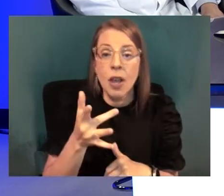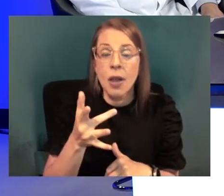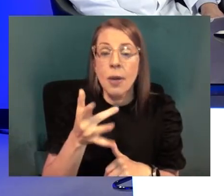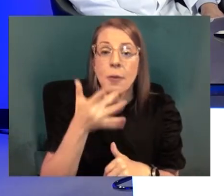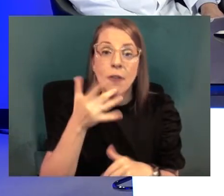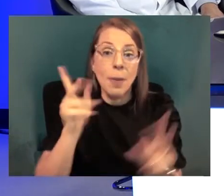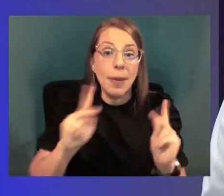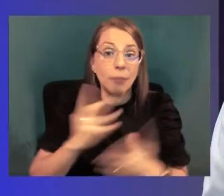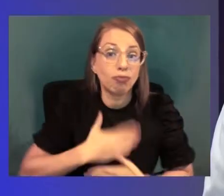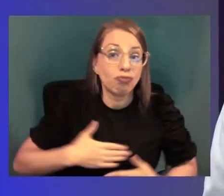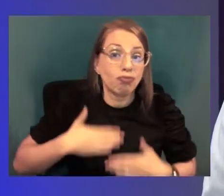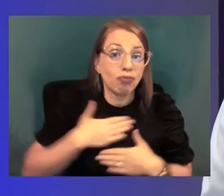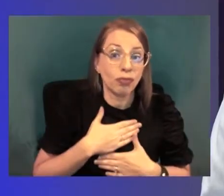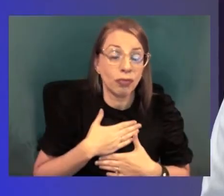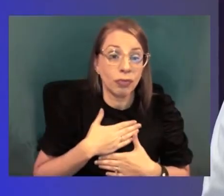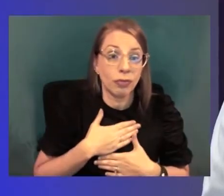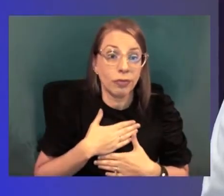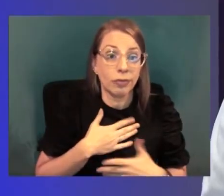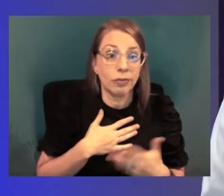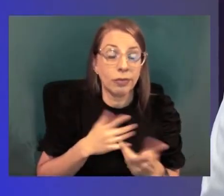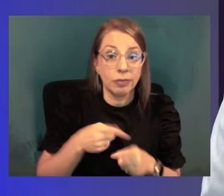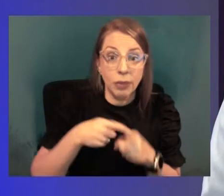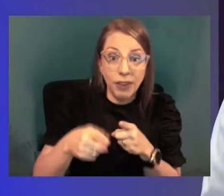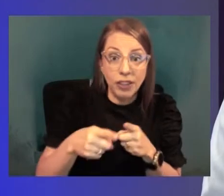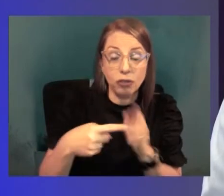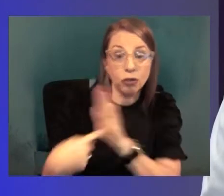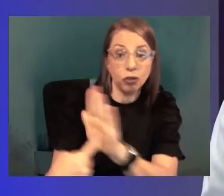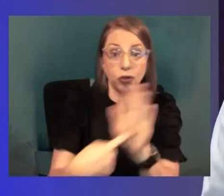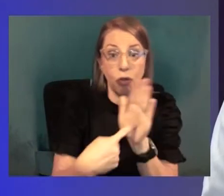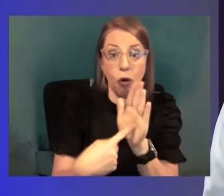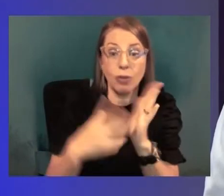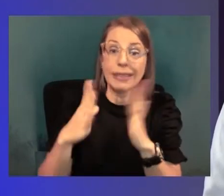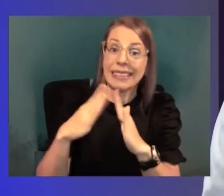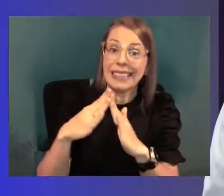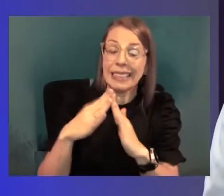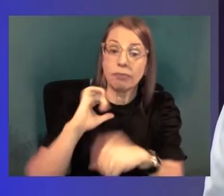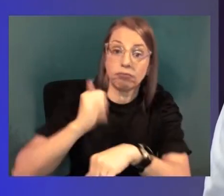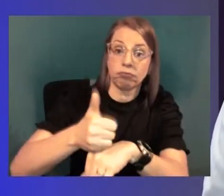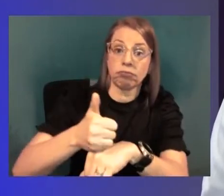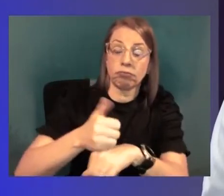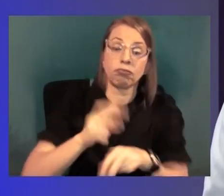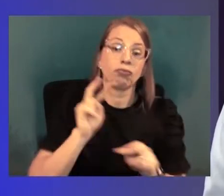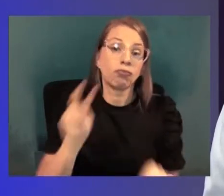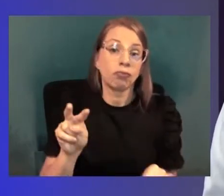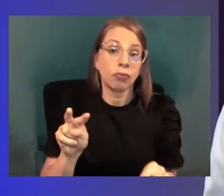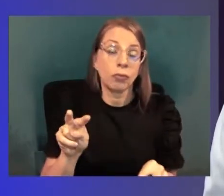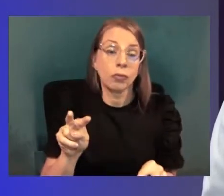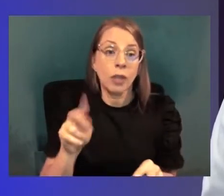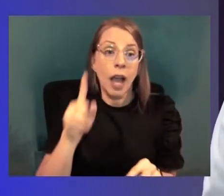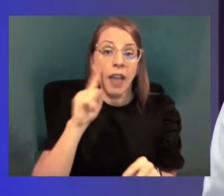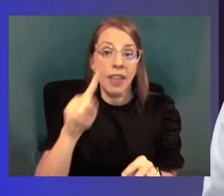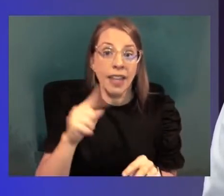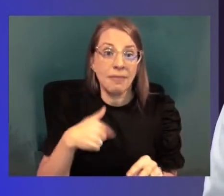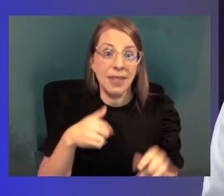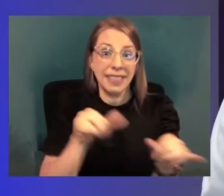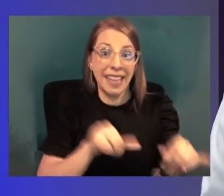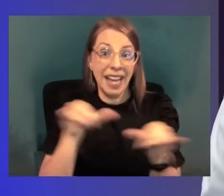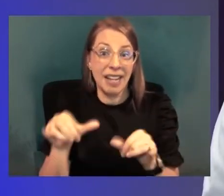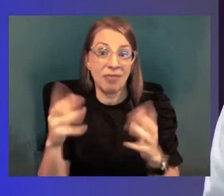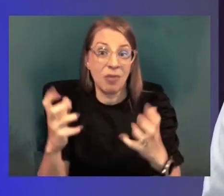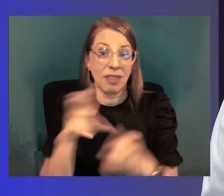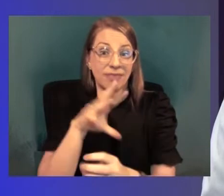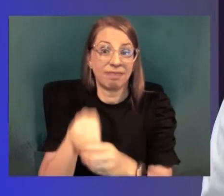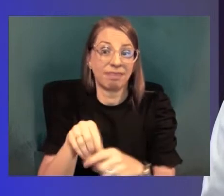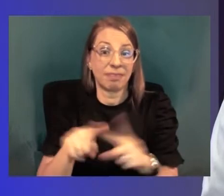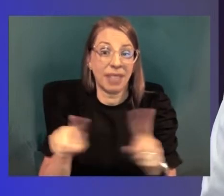to enjoy the kind of professional fireworks that CT sets up. I think I would like to do the same, but at the same time, I think